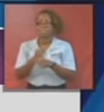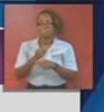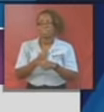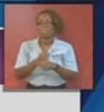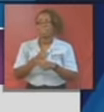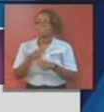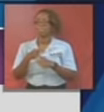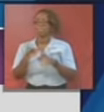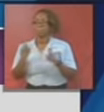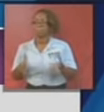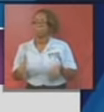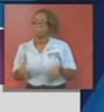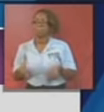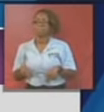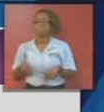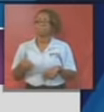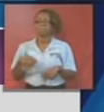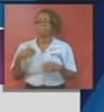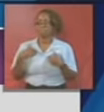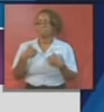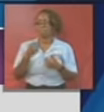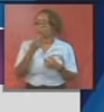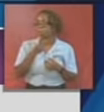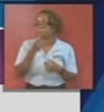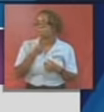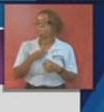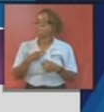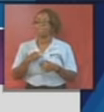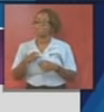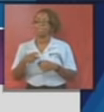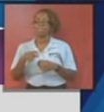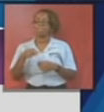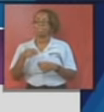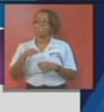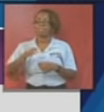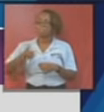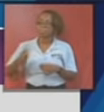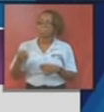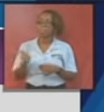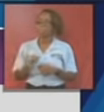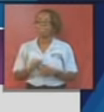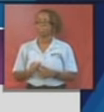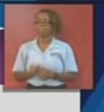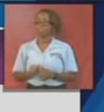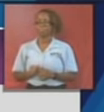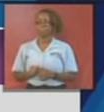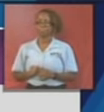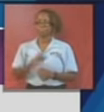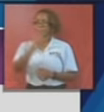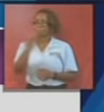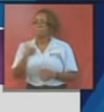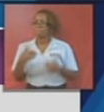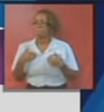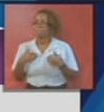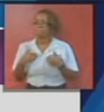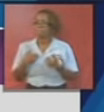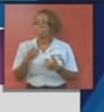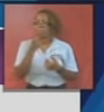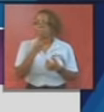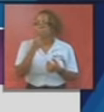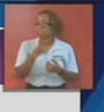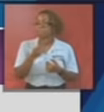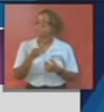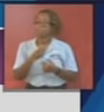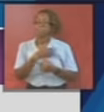non-communicable diseases like diabetes. And so the second question says, I have diabetes. Am I eligible for the